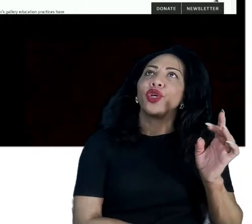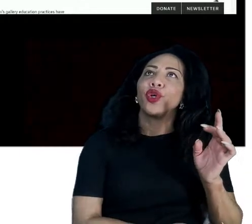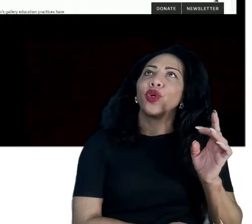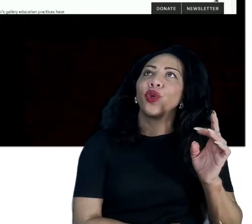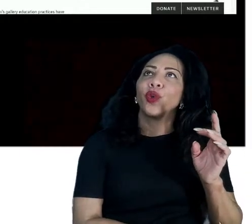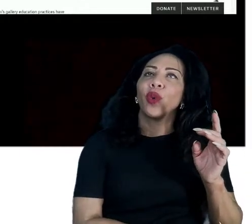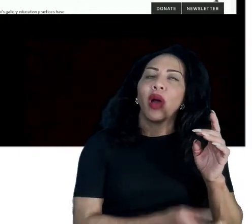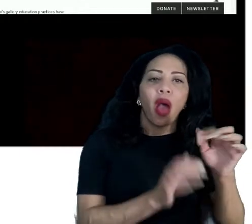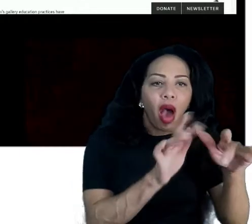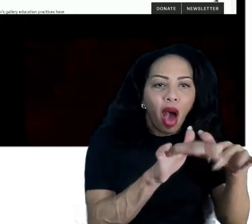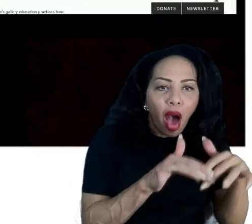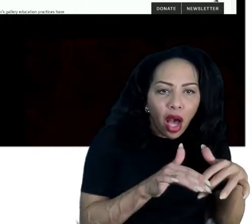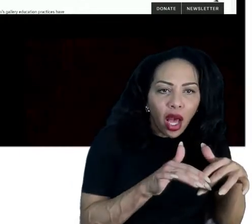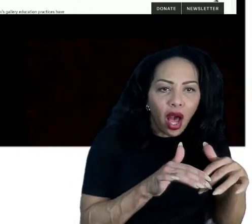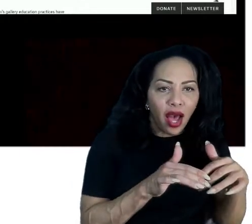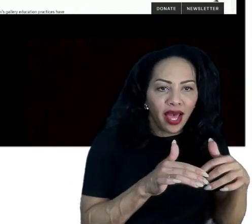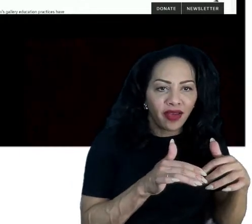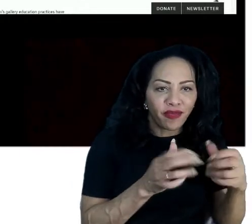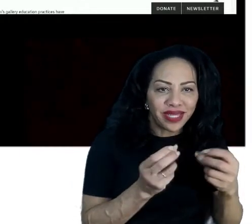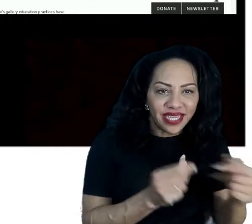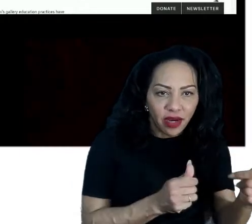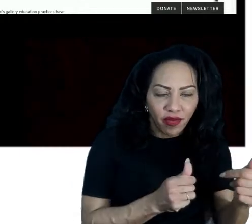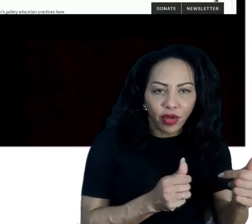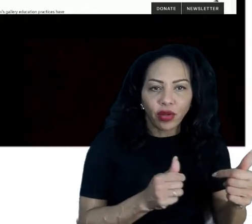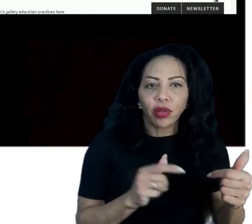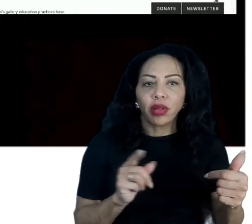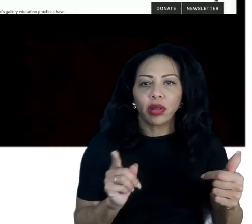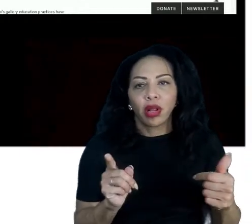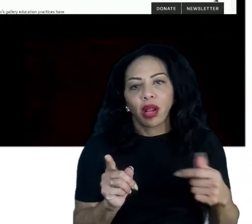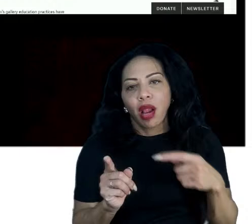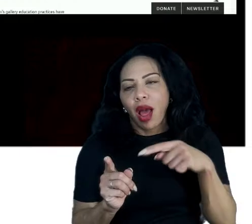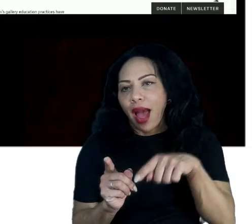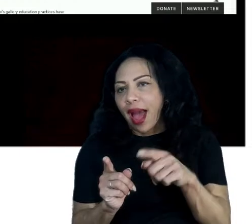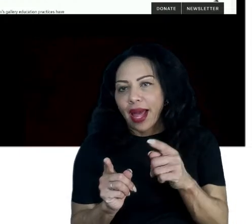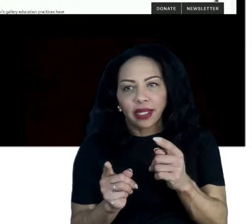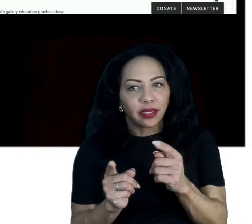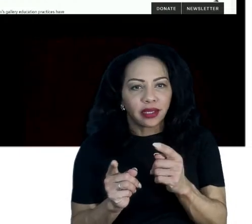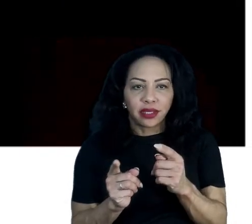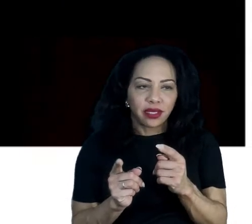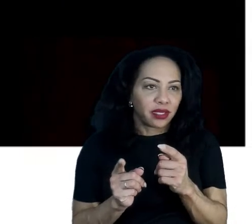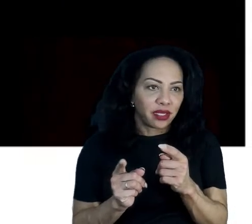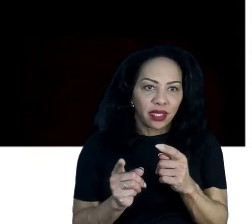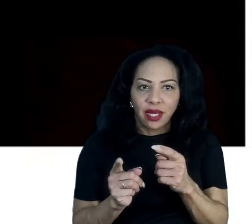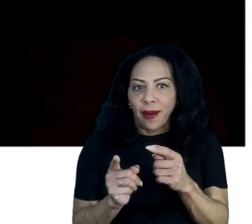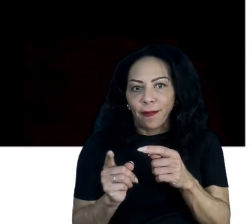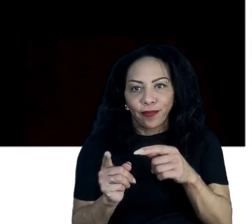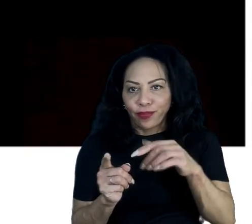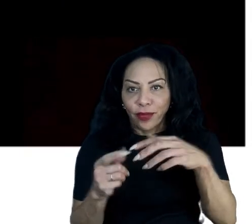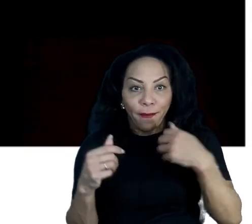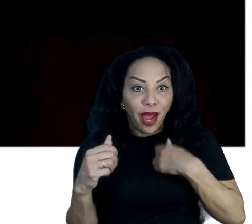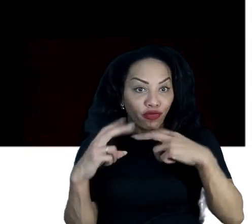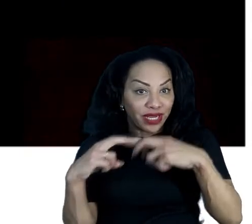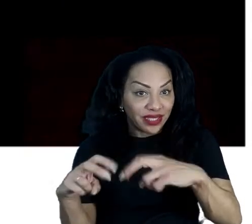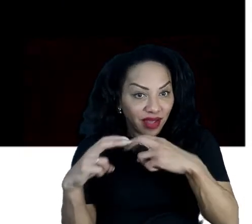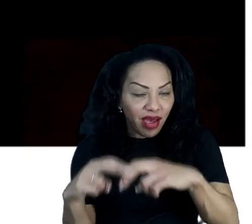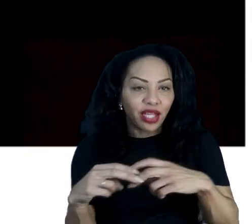material, with artworks that I've been making throughout my research, and also media archaeology.